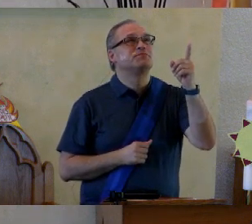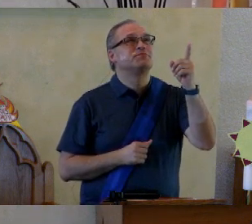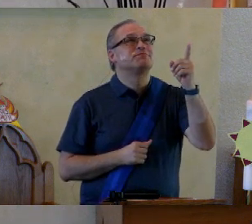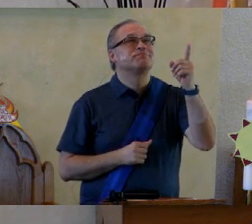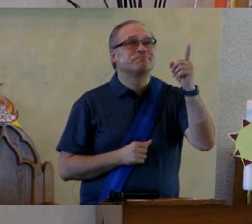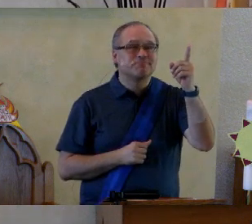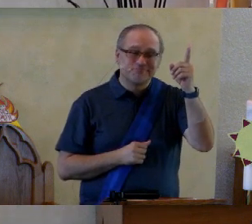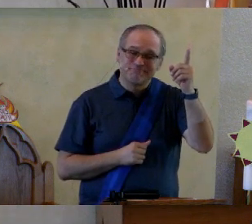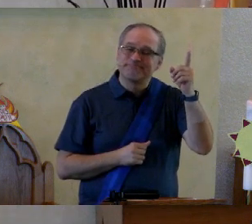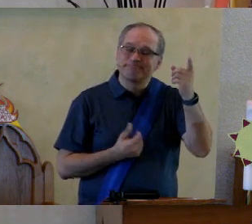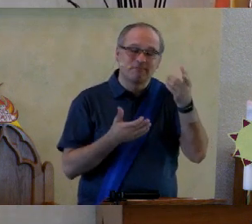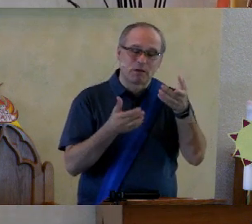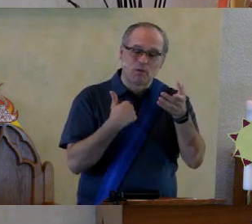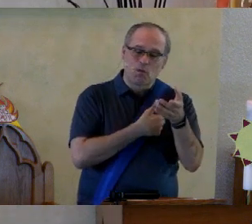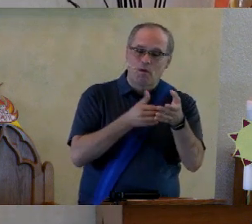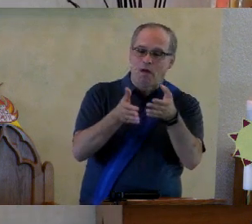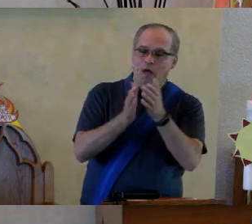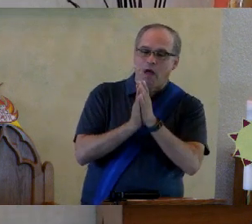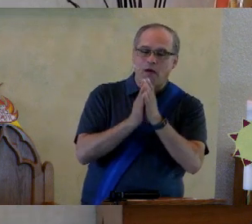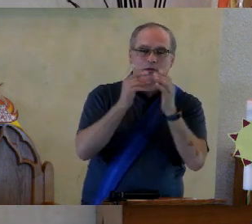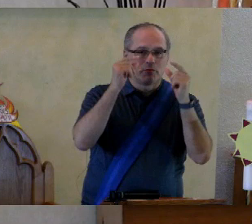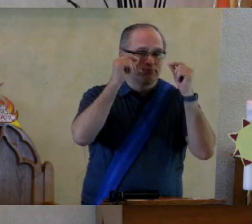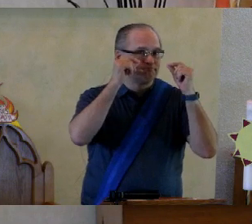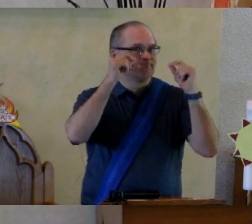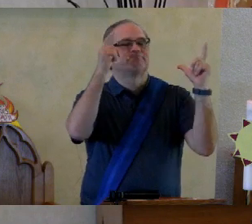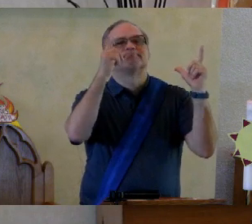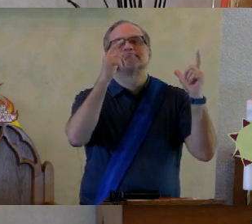Open our eyes, soften our hearts.